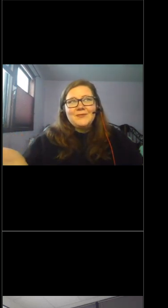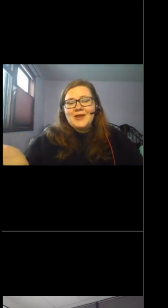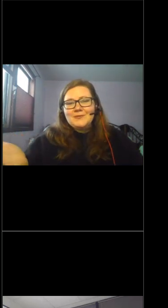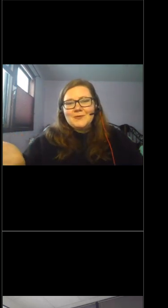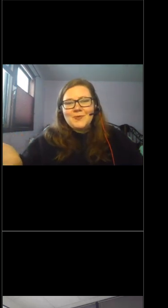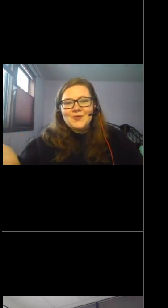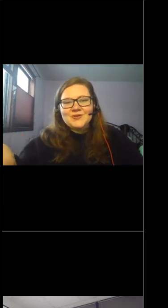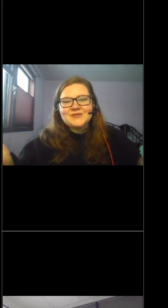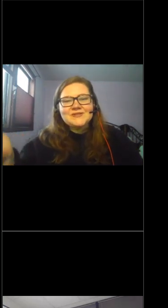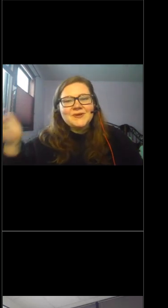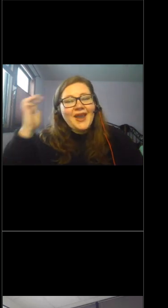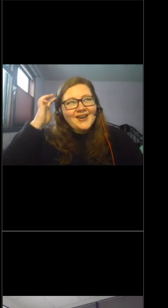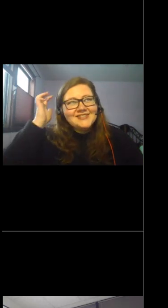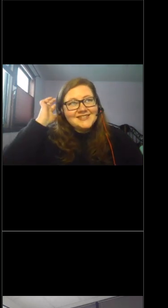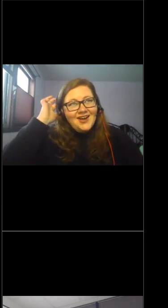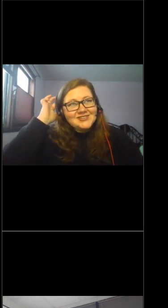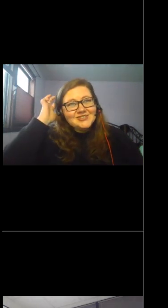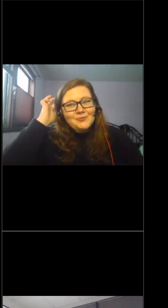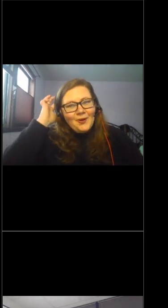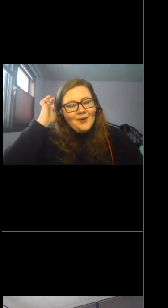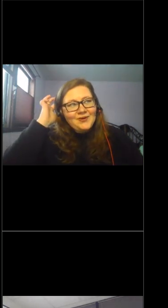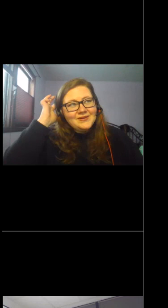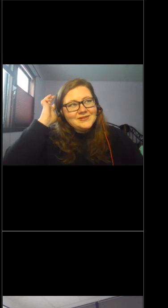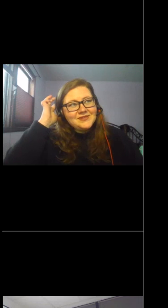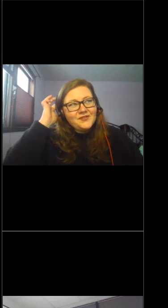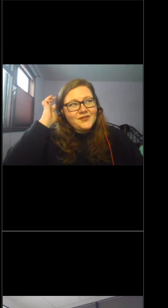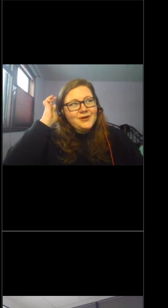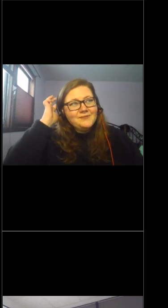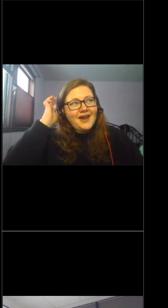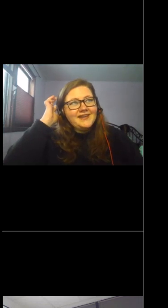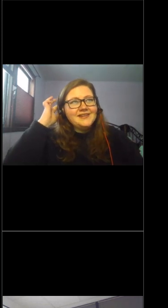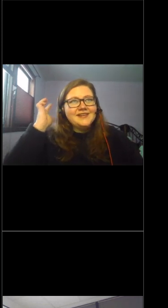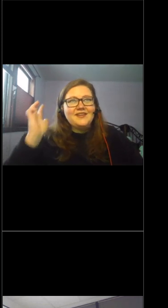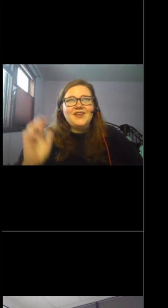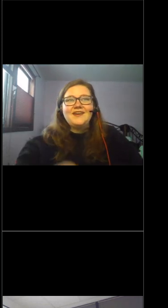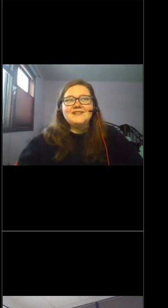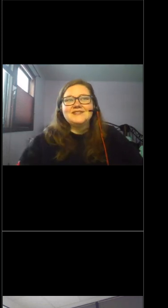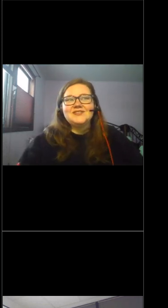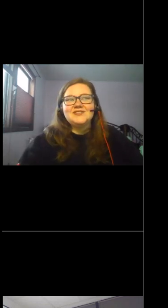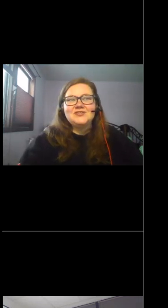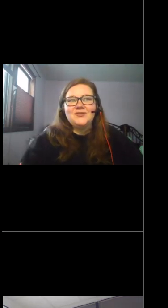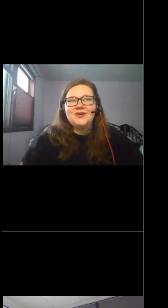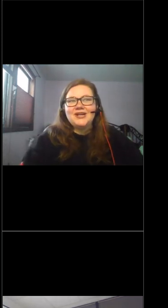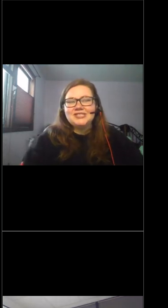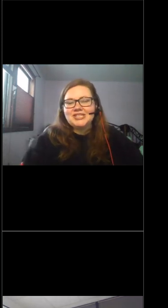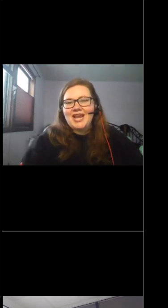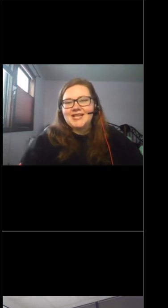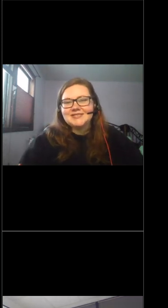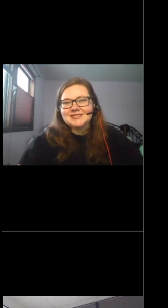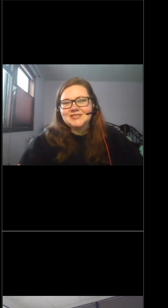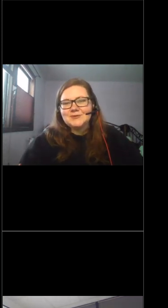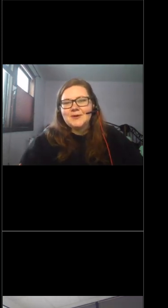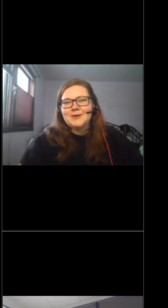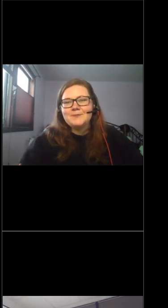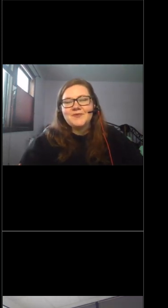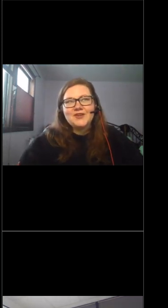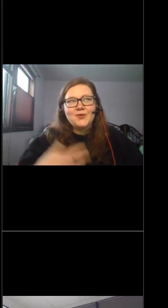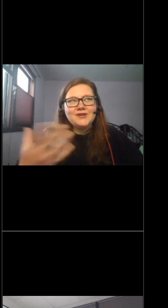or maybe both? So Kara just launched a poll, so if you wouldn't mind giving us your chance